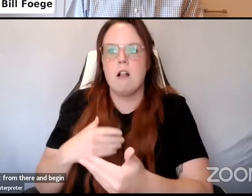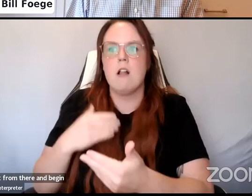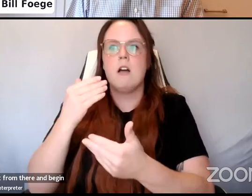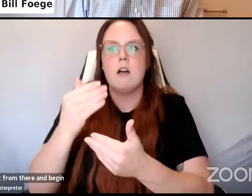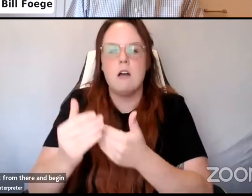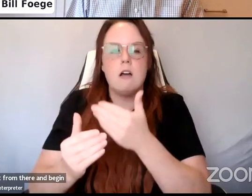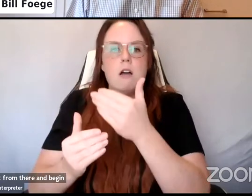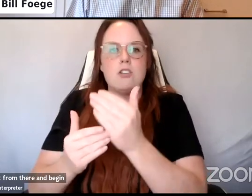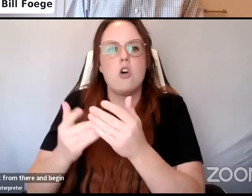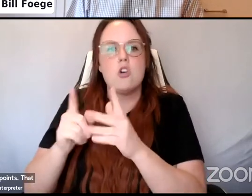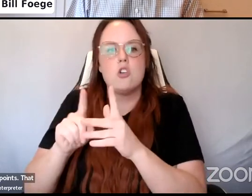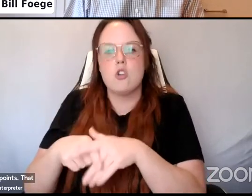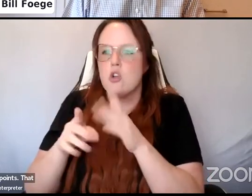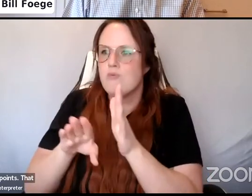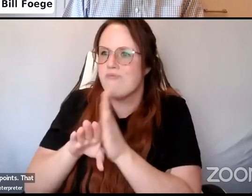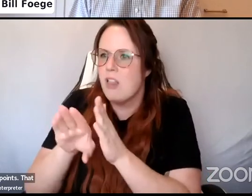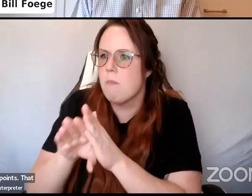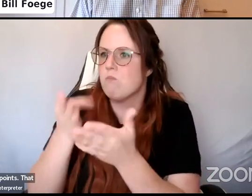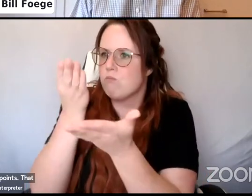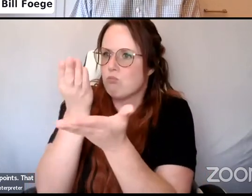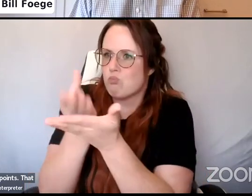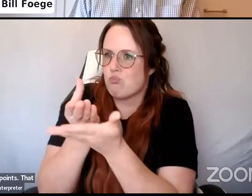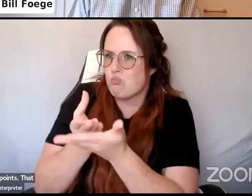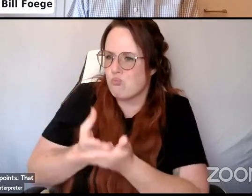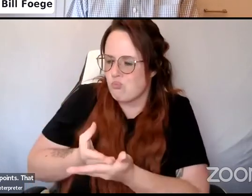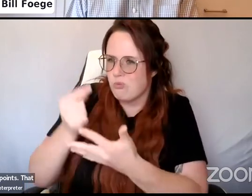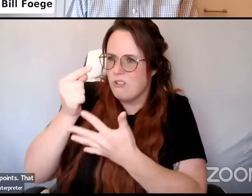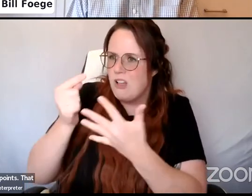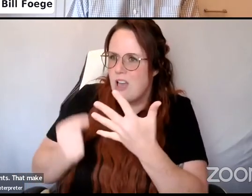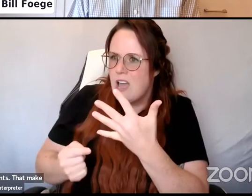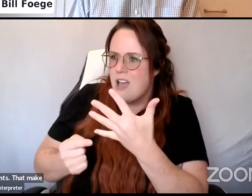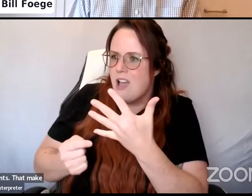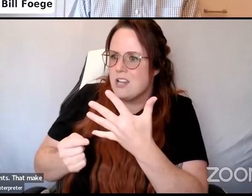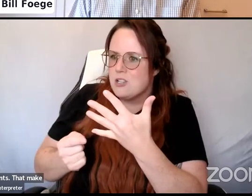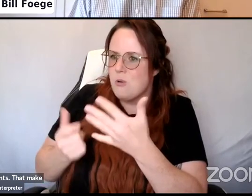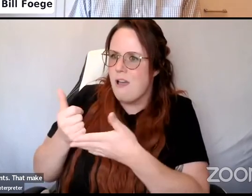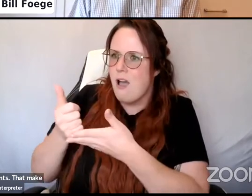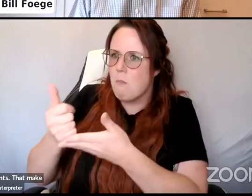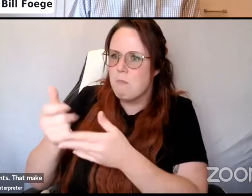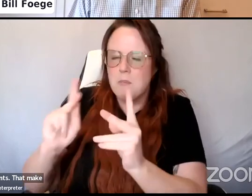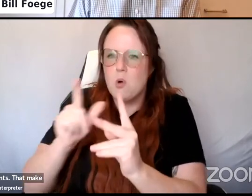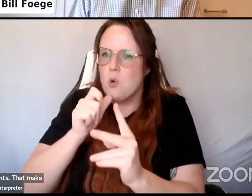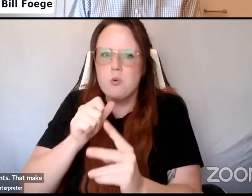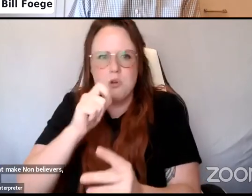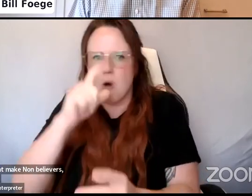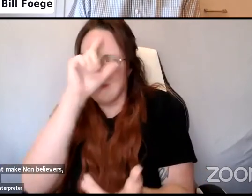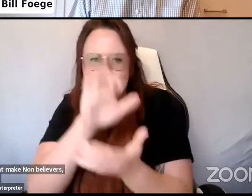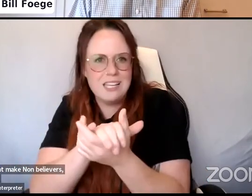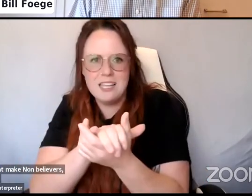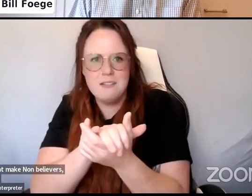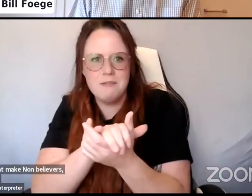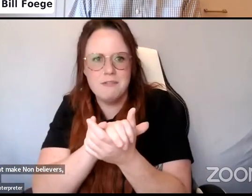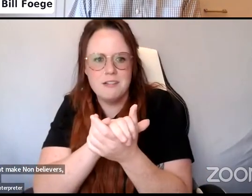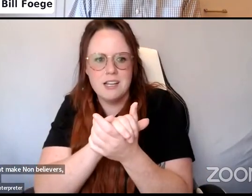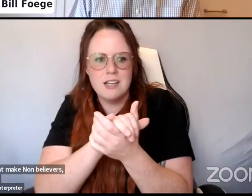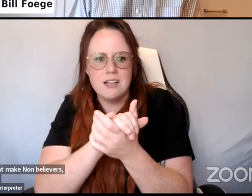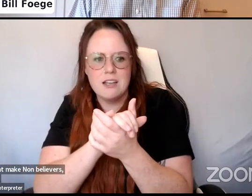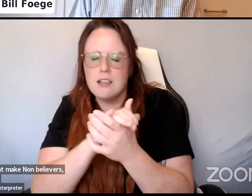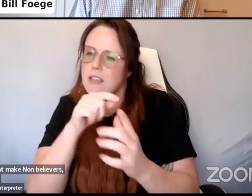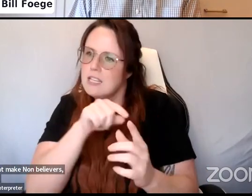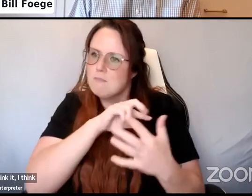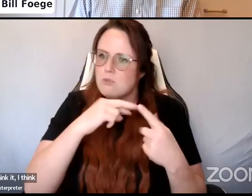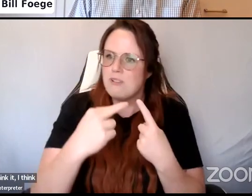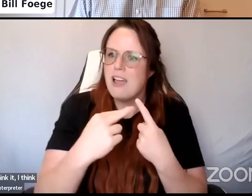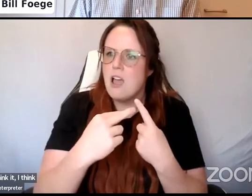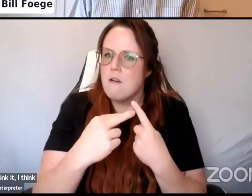that make non-believers believers so you know I just think it I